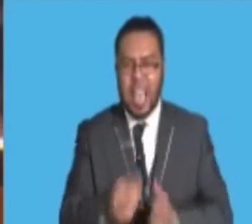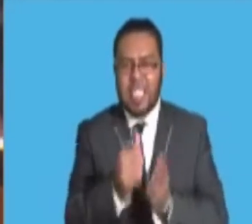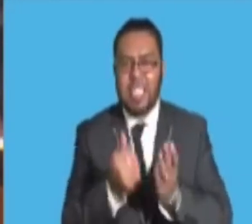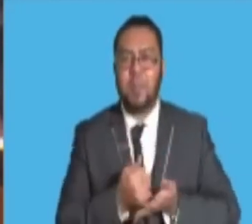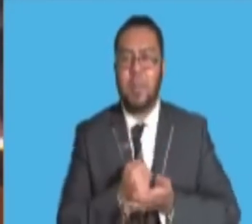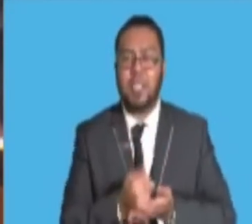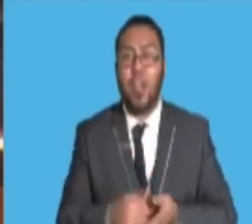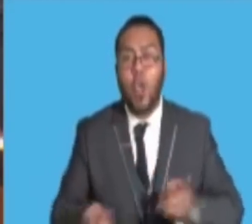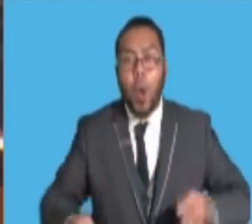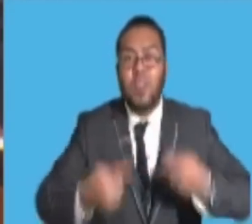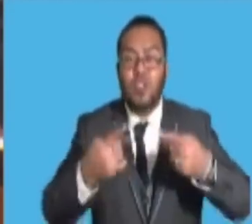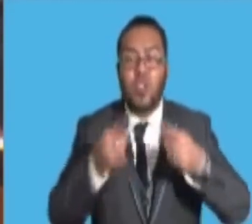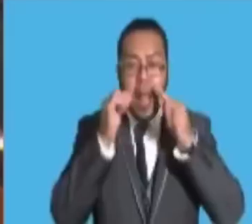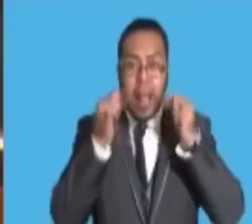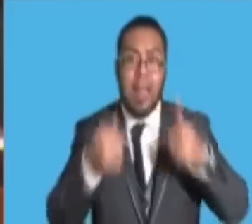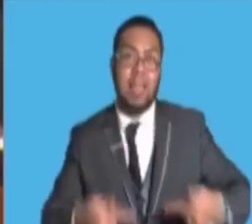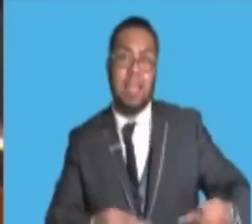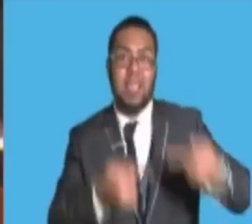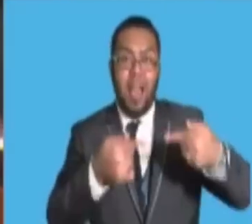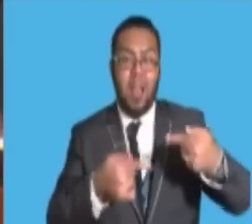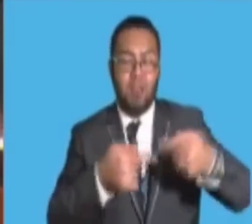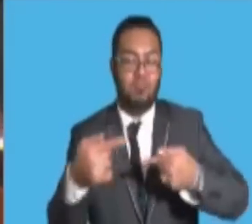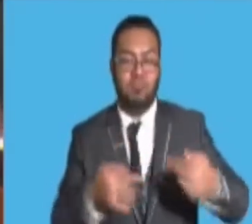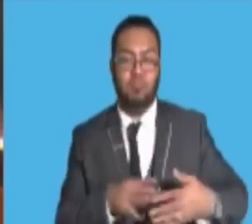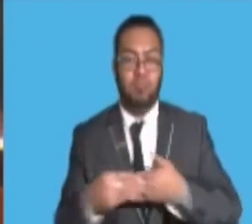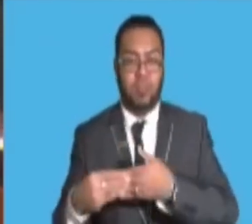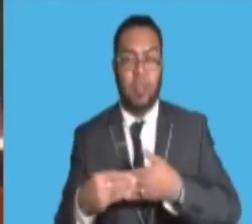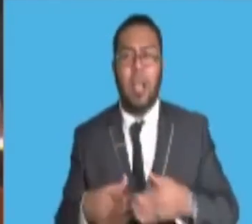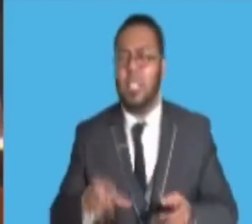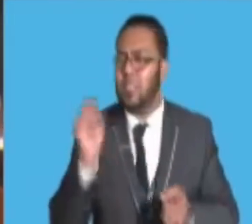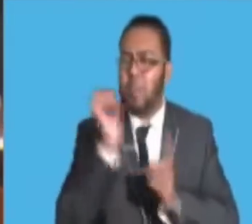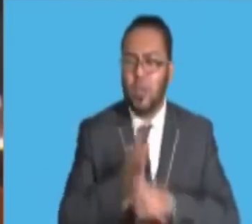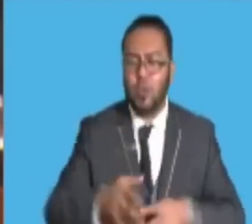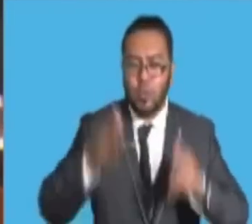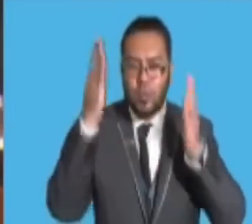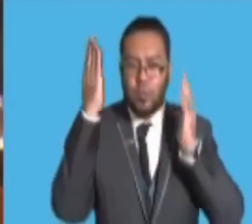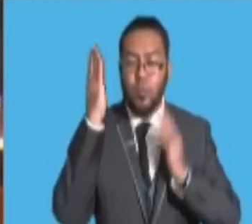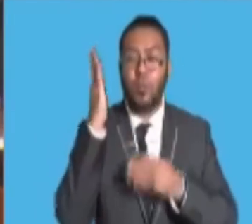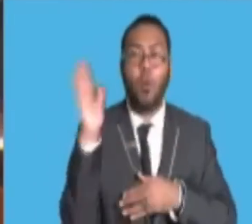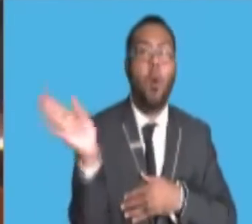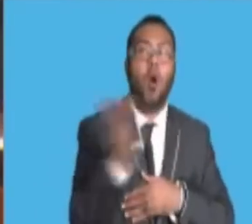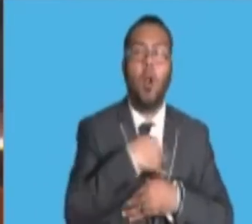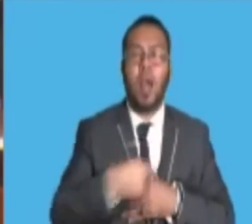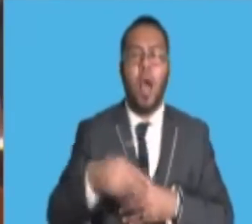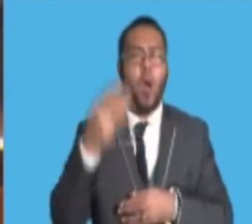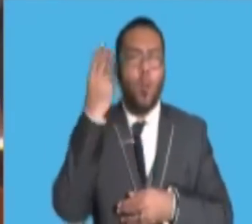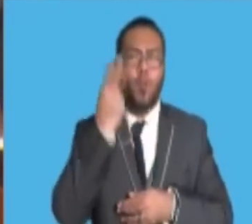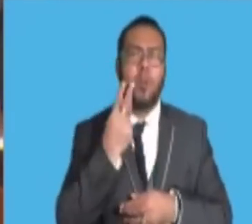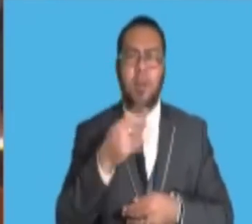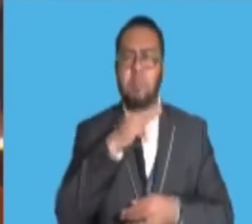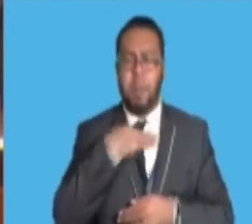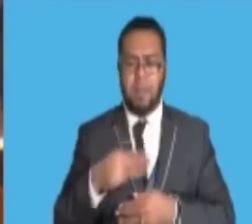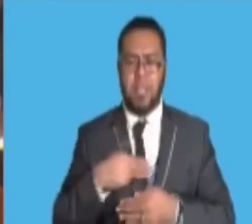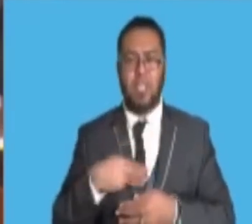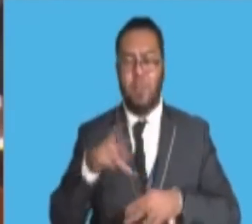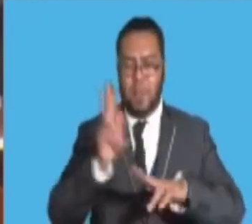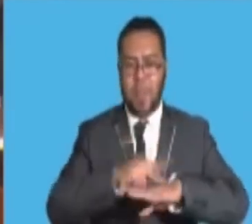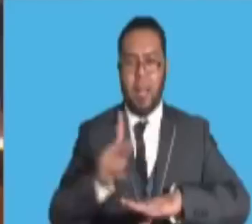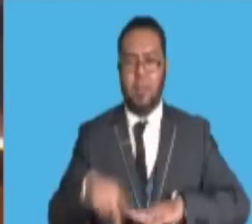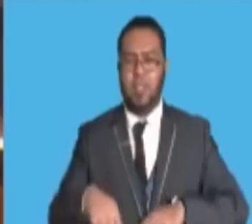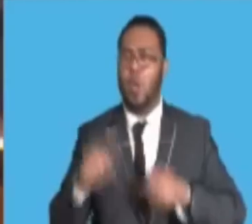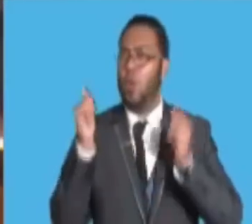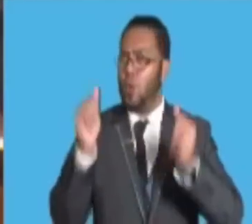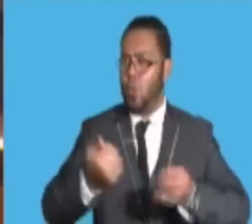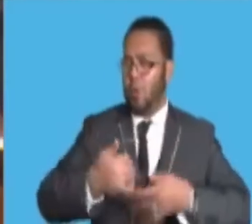Opposition Leader and all the Parliamentarians. I wish to give special recognition to all our female Members of Parliament. You are a source